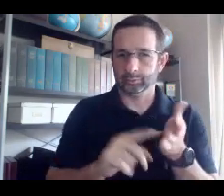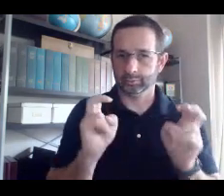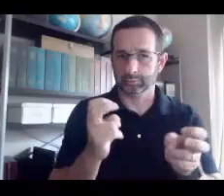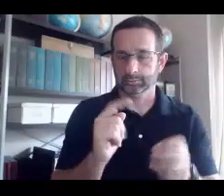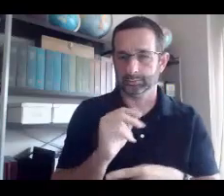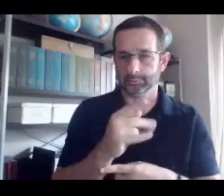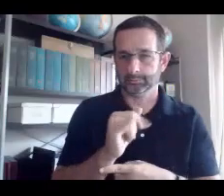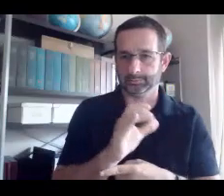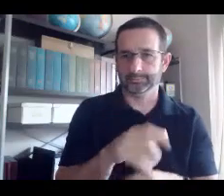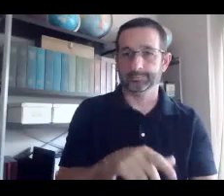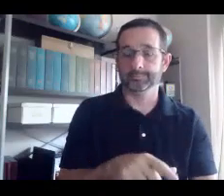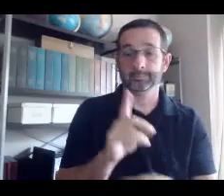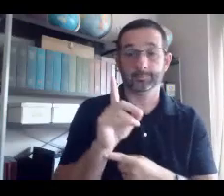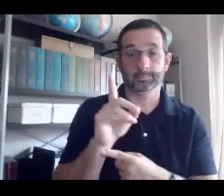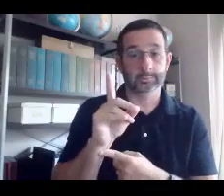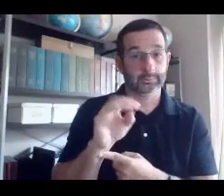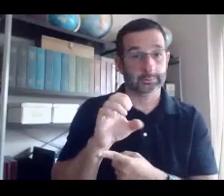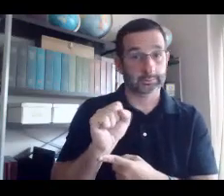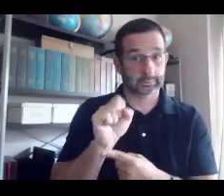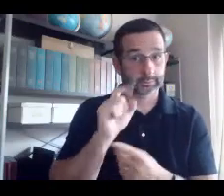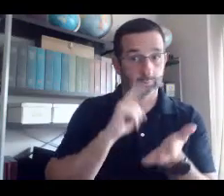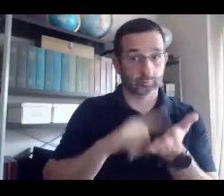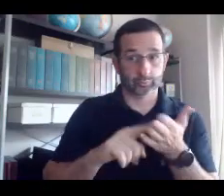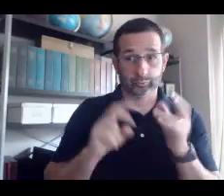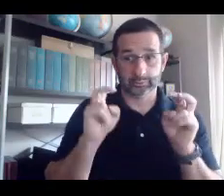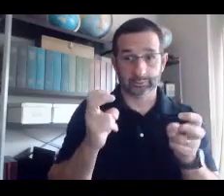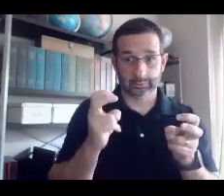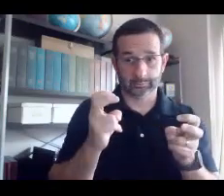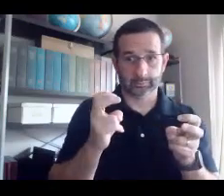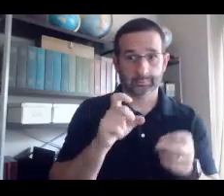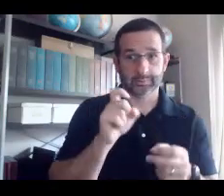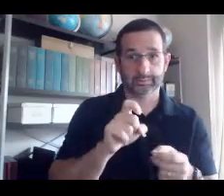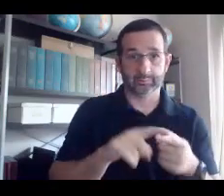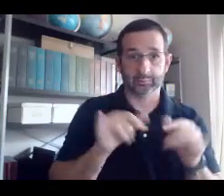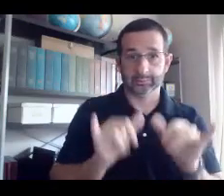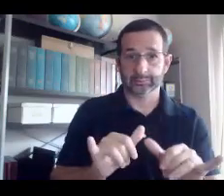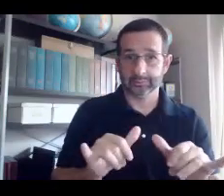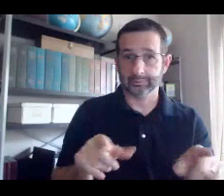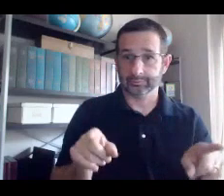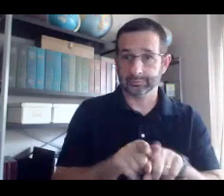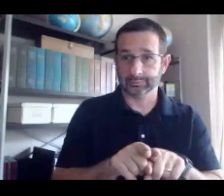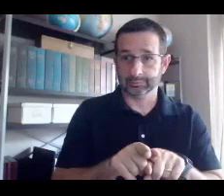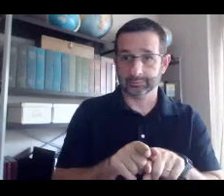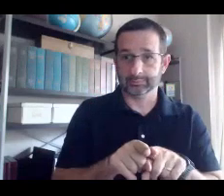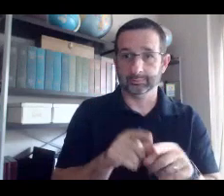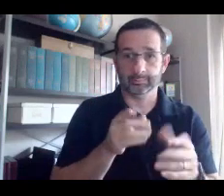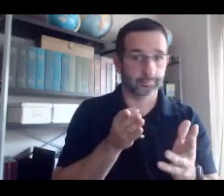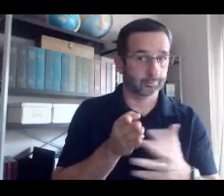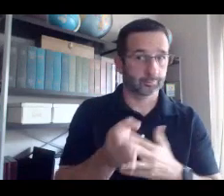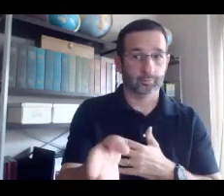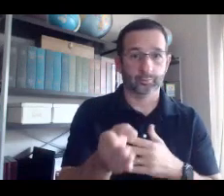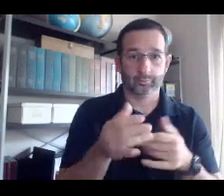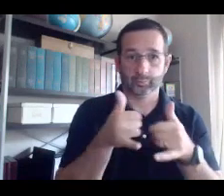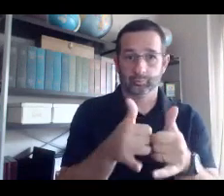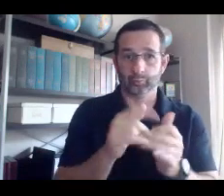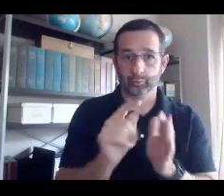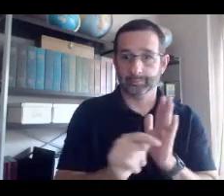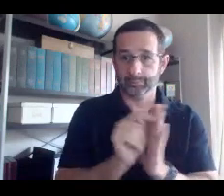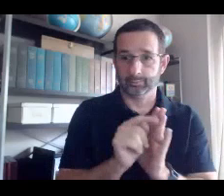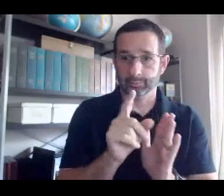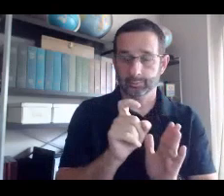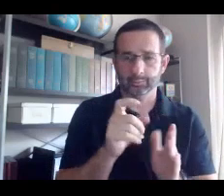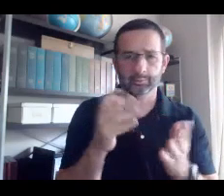Okay, next question is about research topics. Do research topics have to remain the